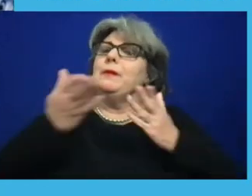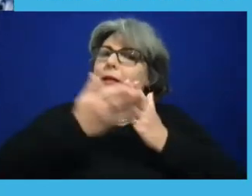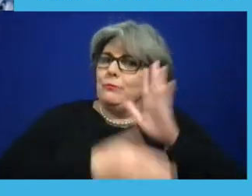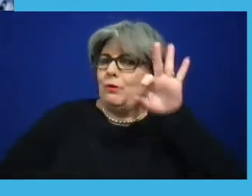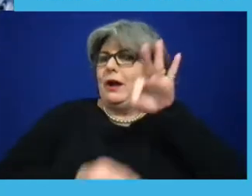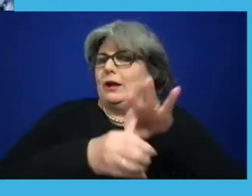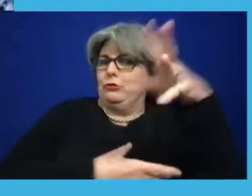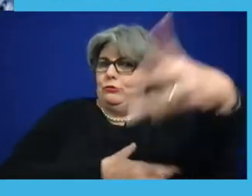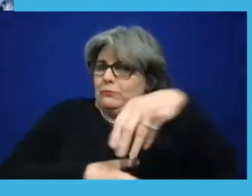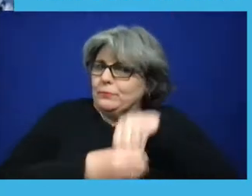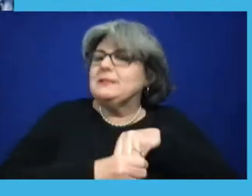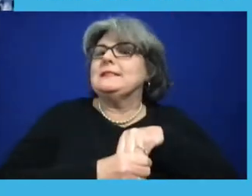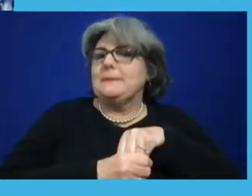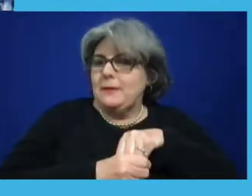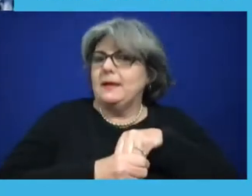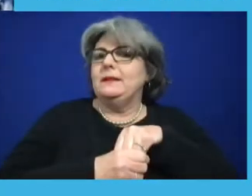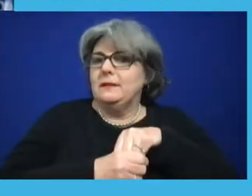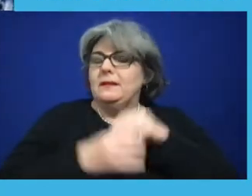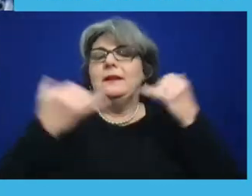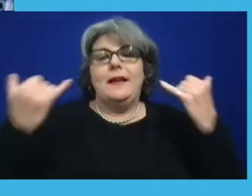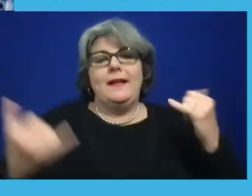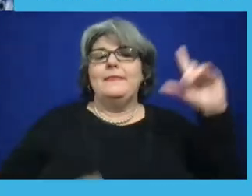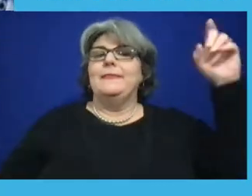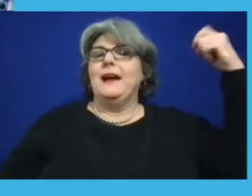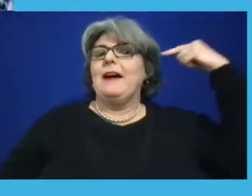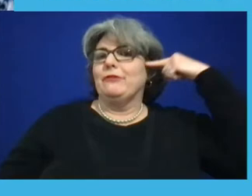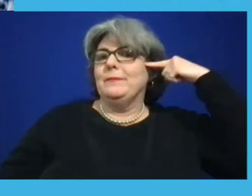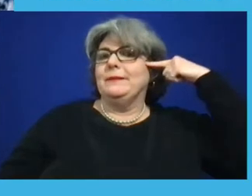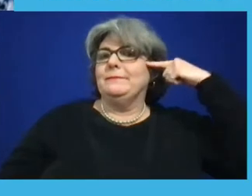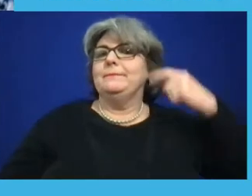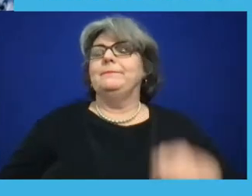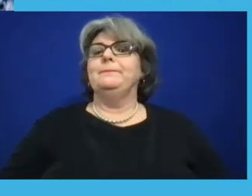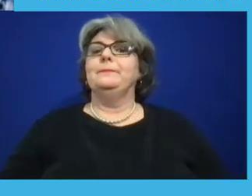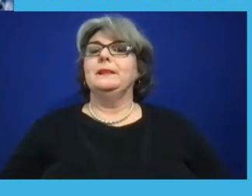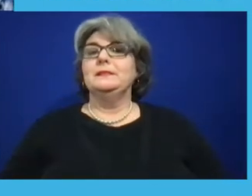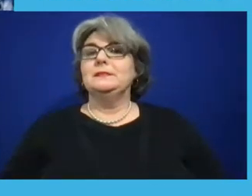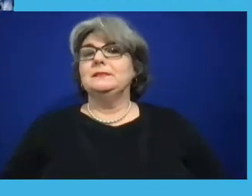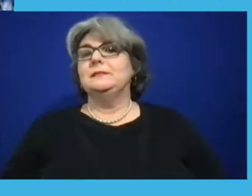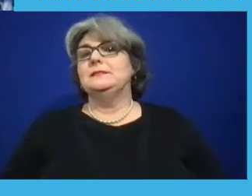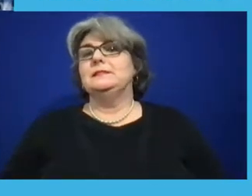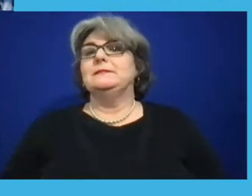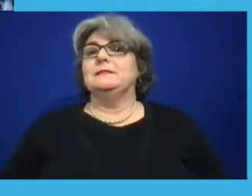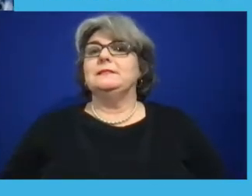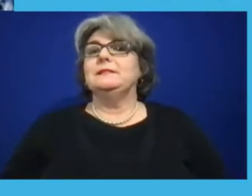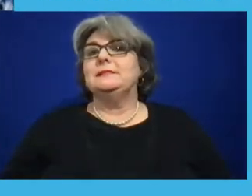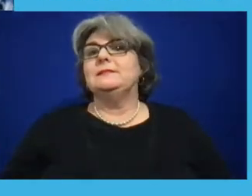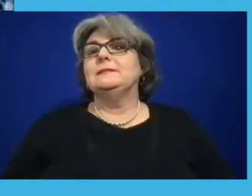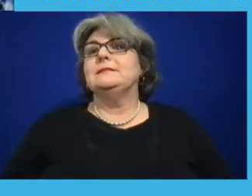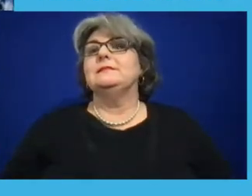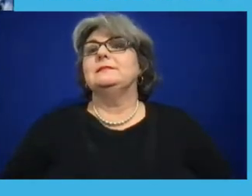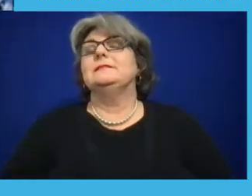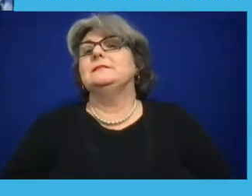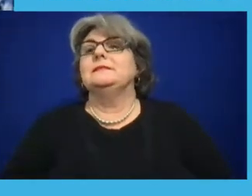some died, to make sure that everybody had the right to participate in this